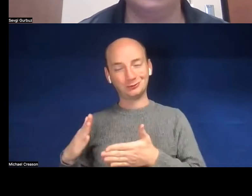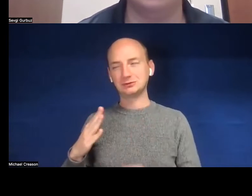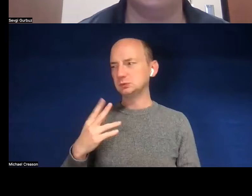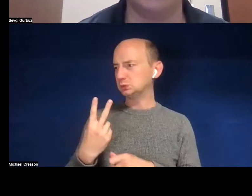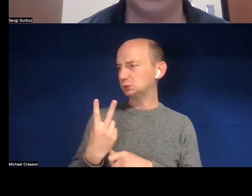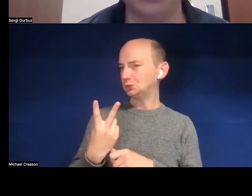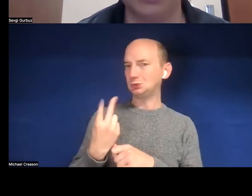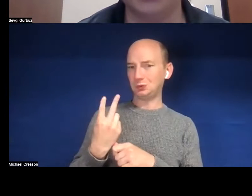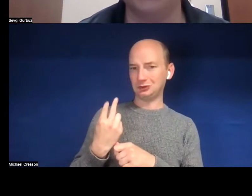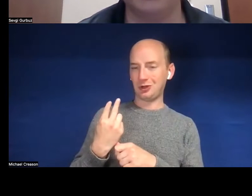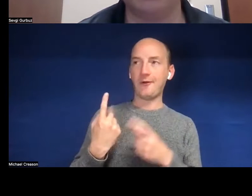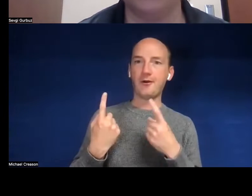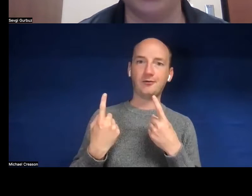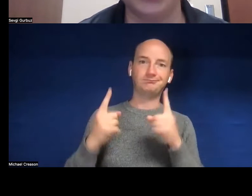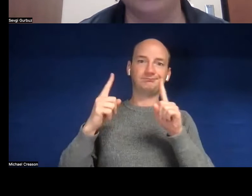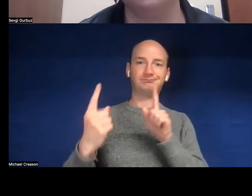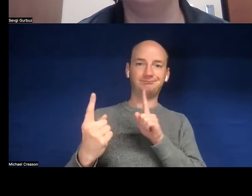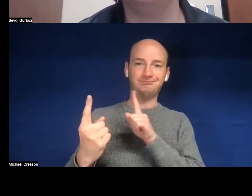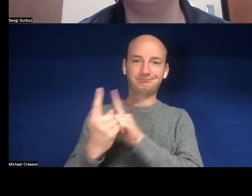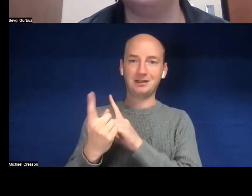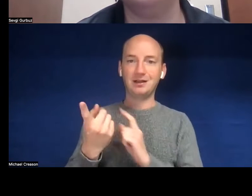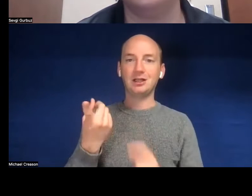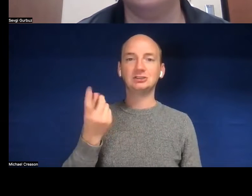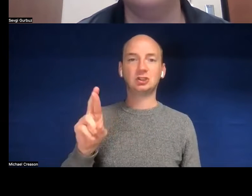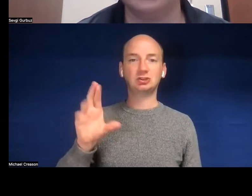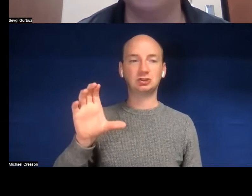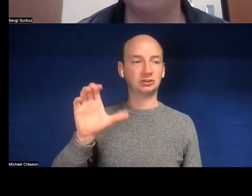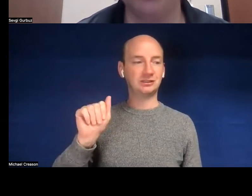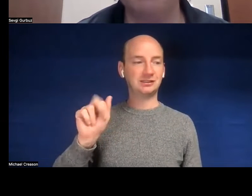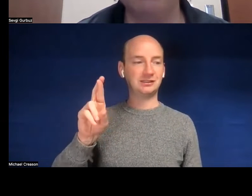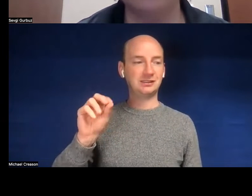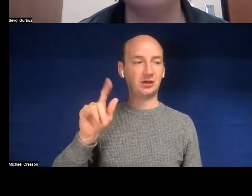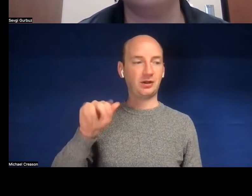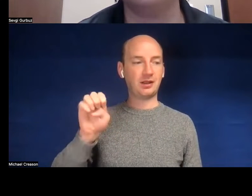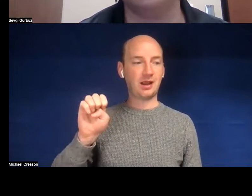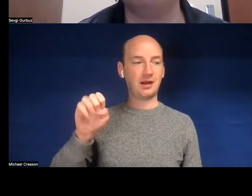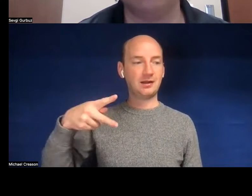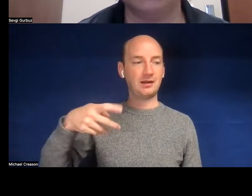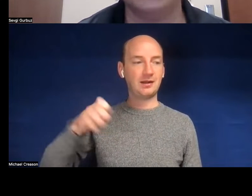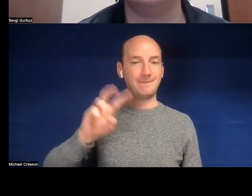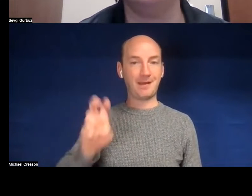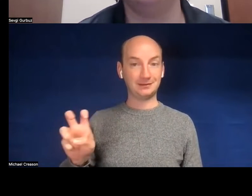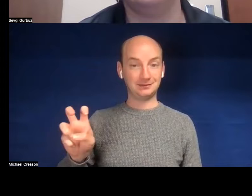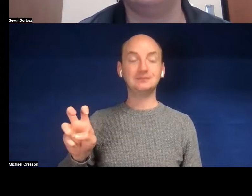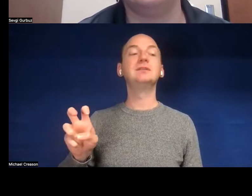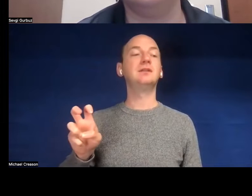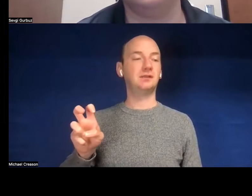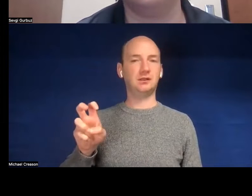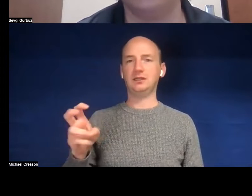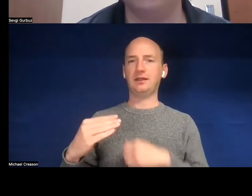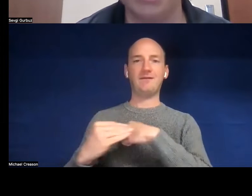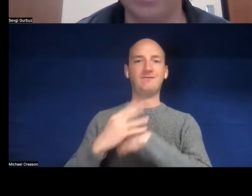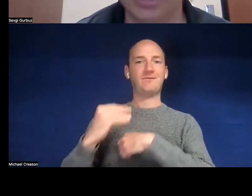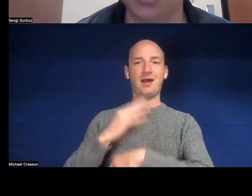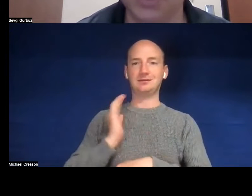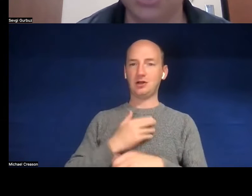of meeting Dr. Caroline Kovec-Pezarasi, who has been an advisory board member on our current project and has given